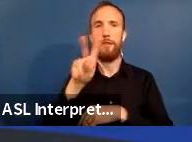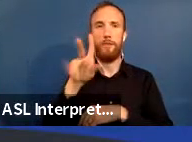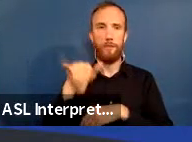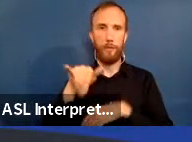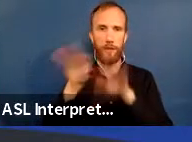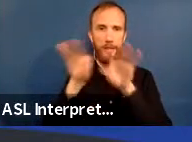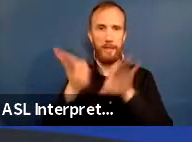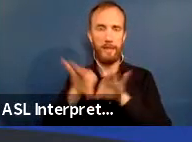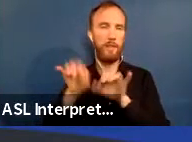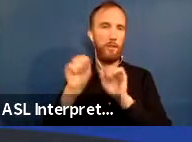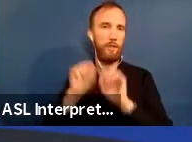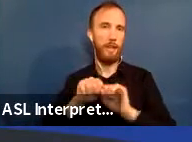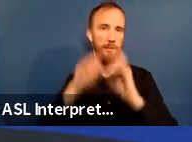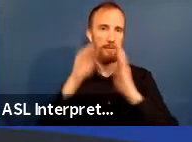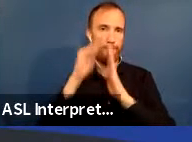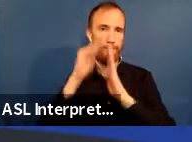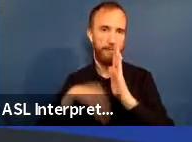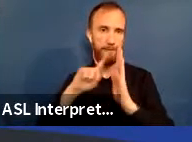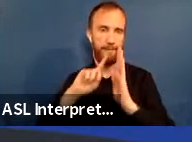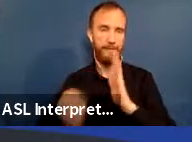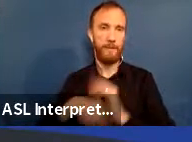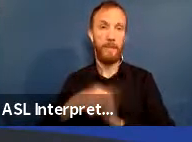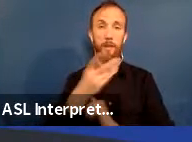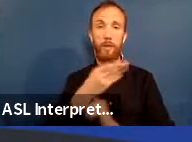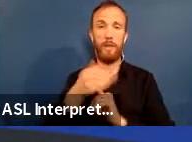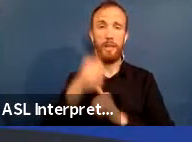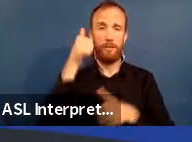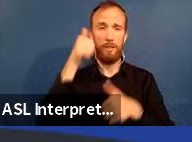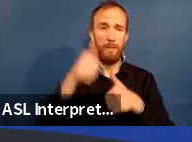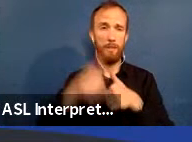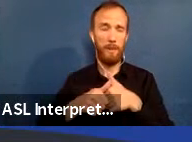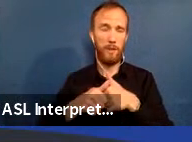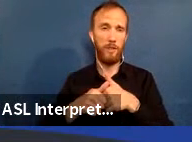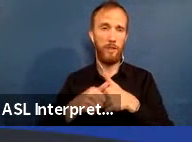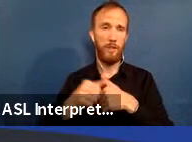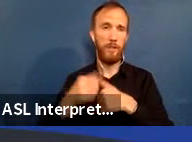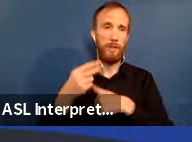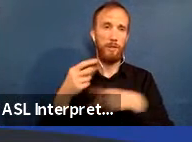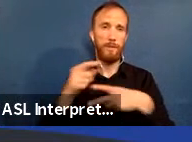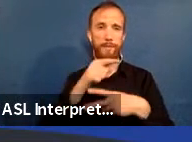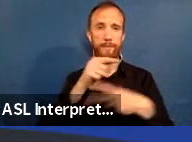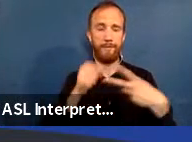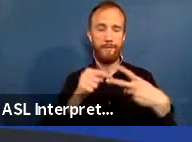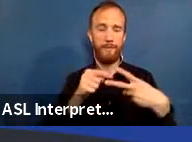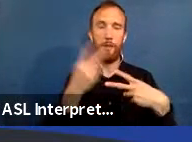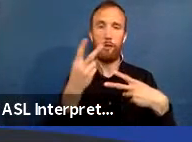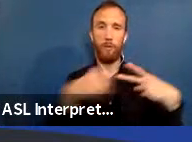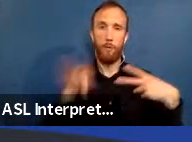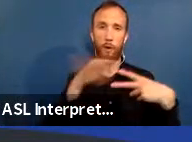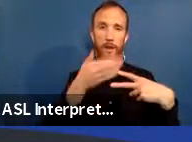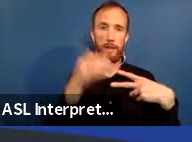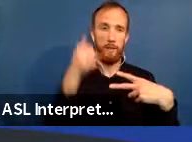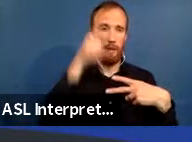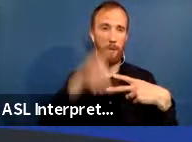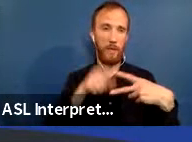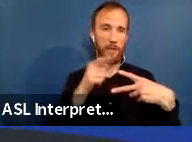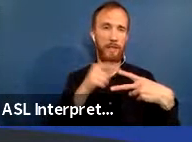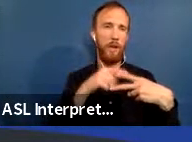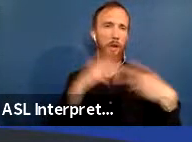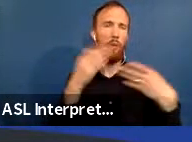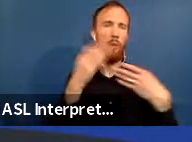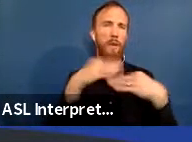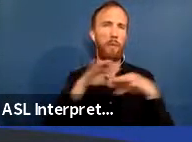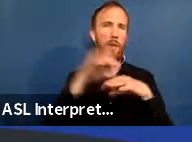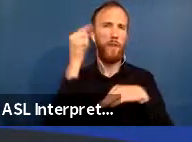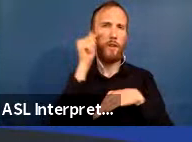want you to keep in mind. Two sort of anchor questions about that'll come up in the survey is like, what's important for you and your community?